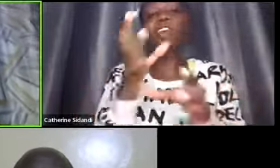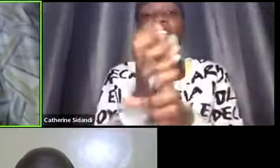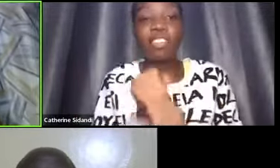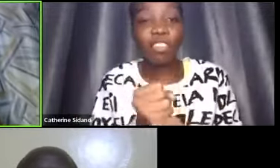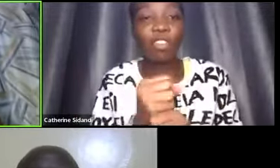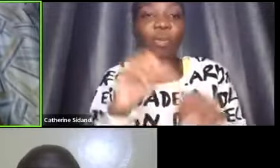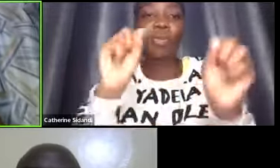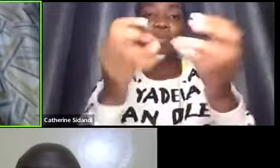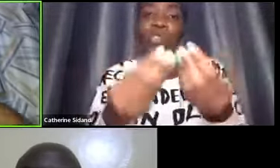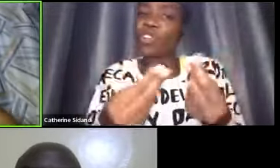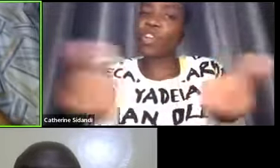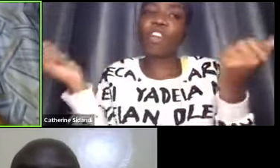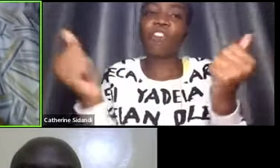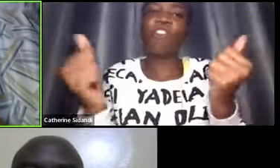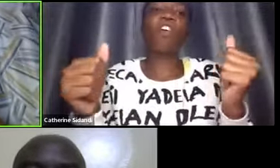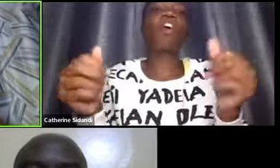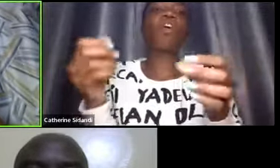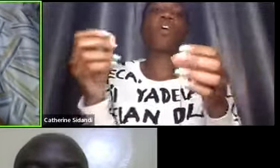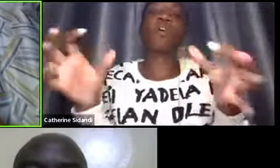resolve conflict?